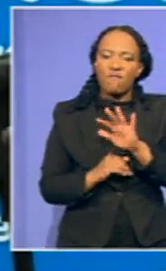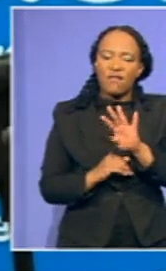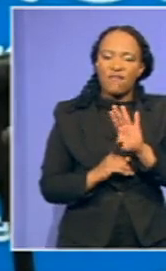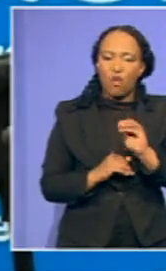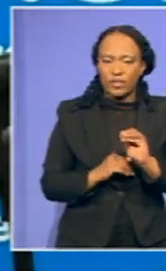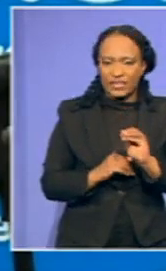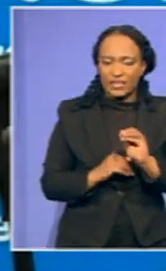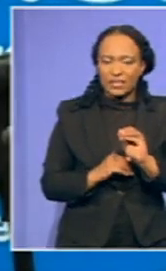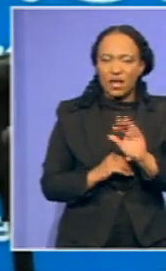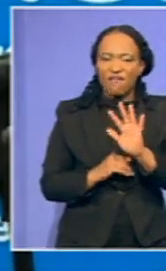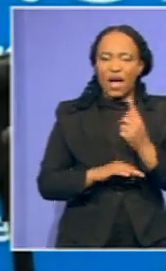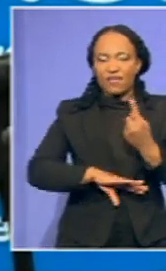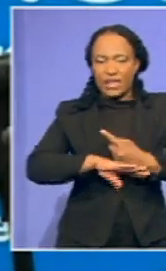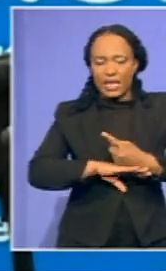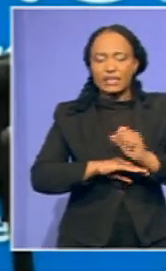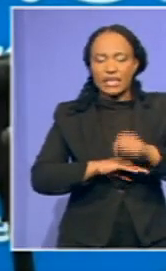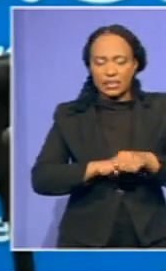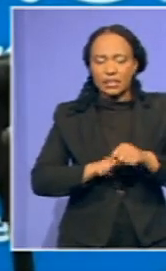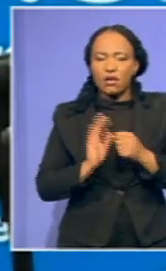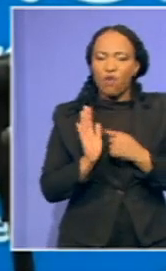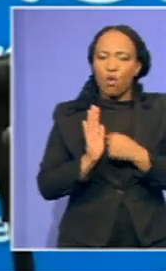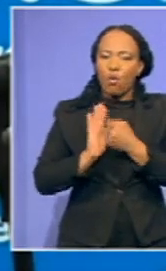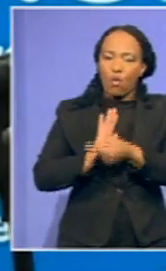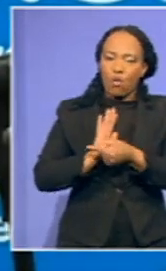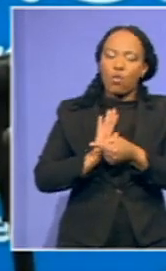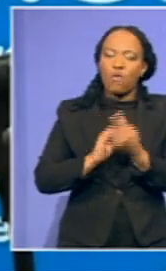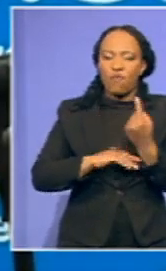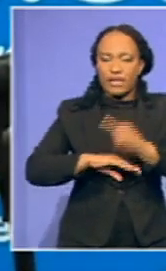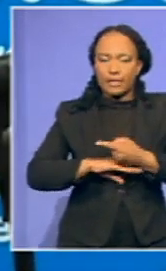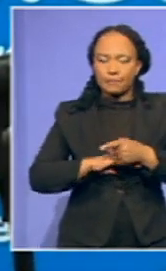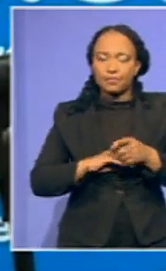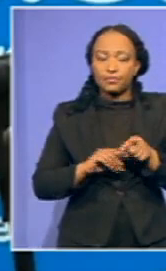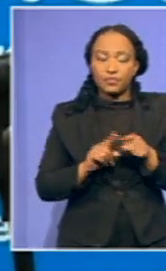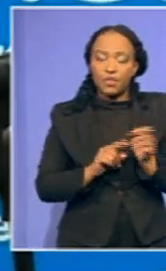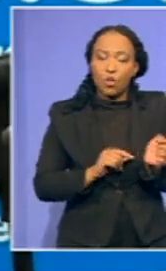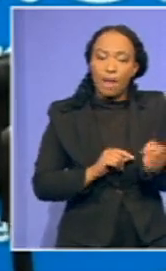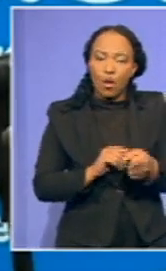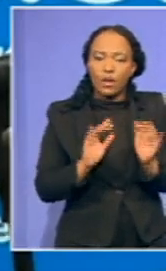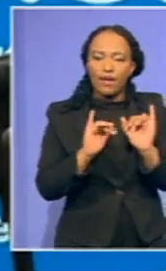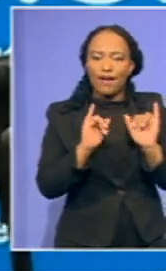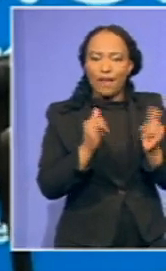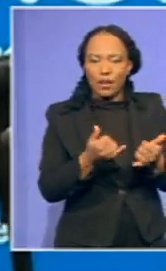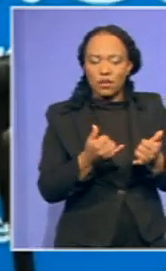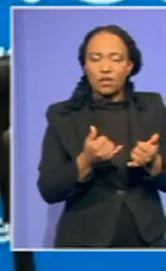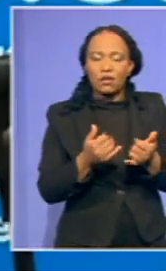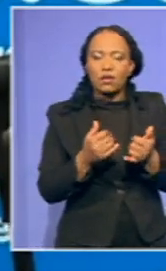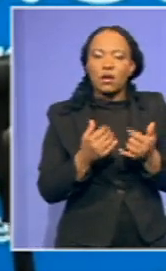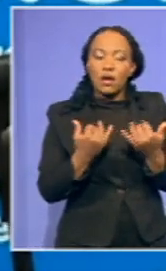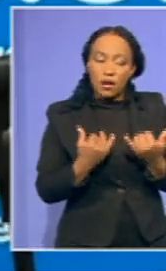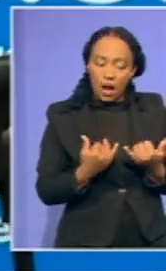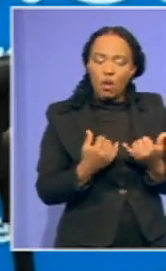do it for 5 days in a week, but that's where we are. We've also appointed contractors. From here, we'll be leaving to Aqueduct